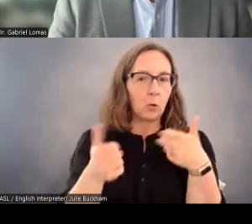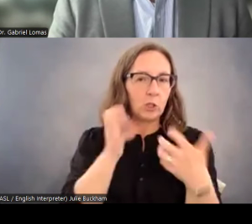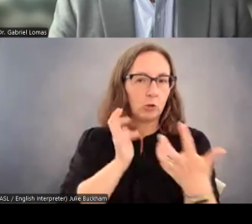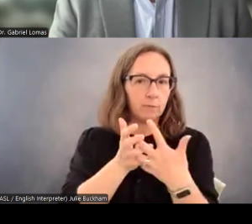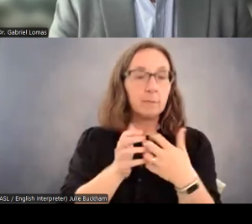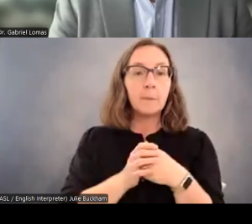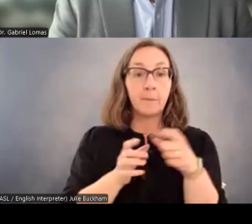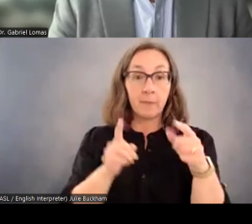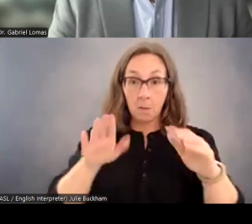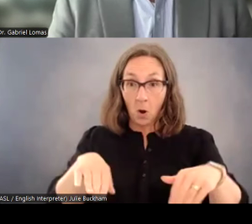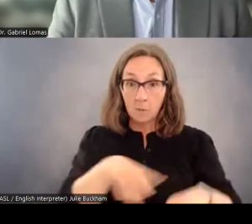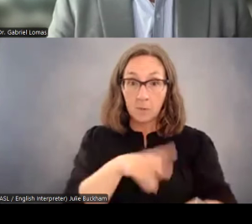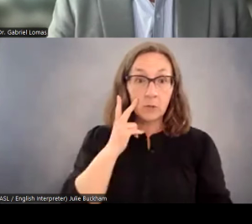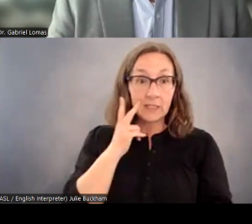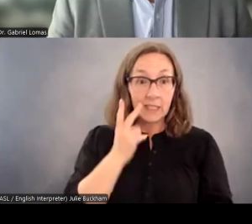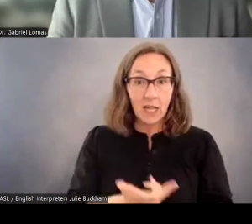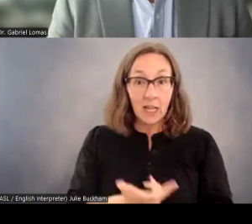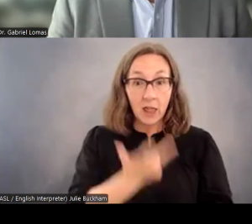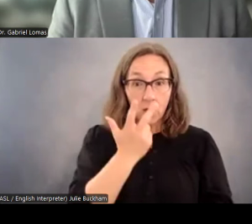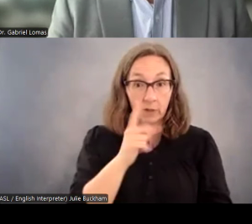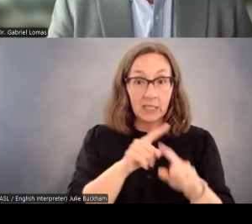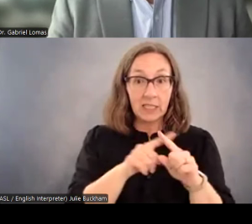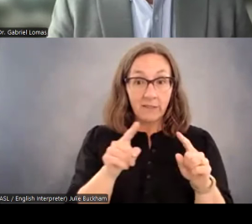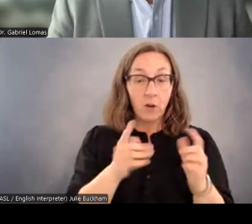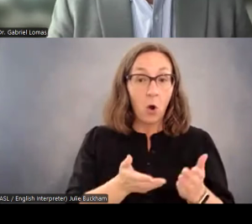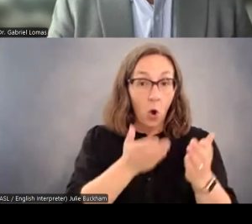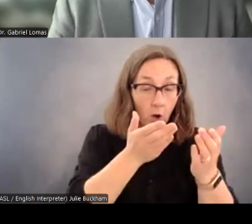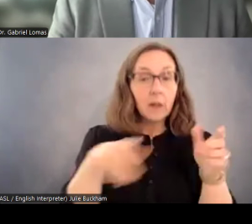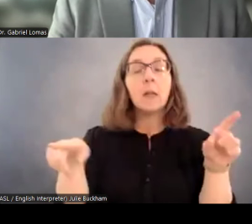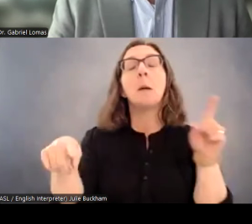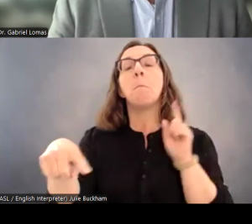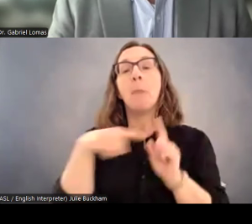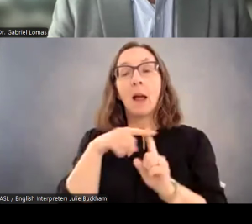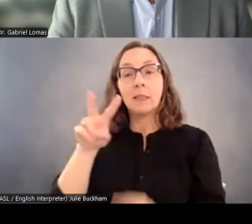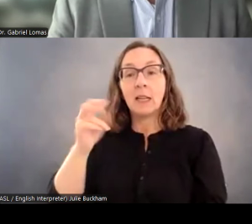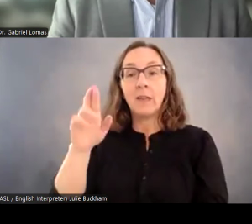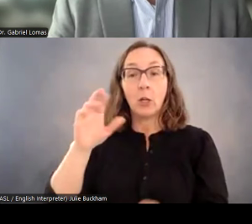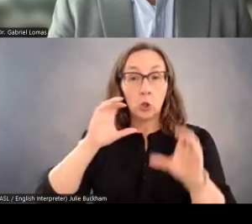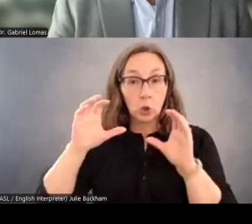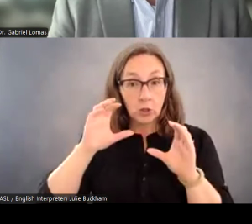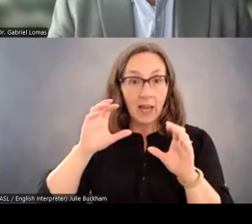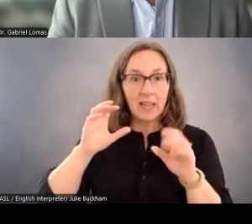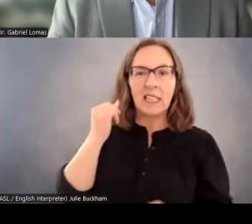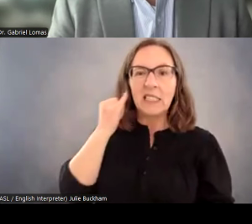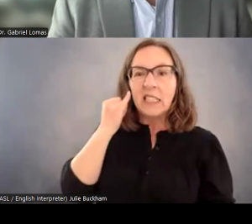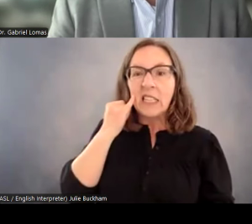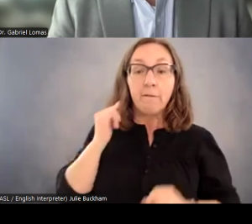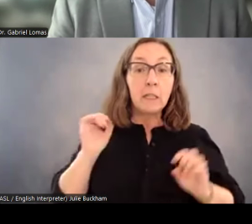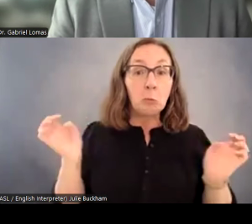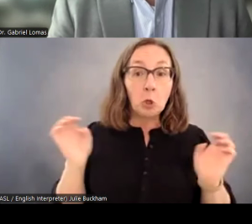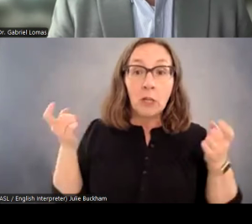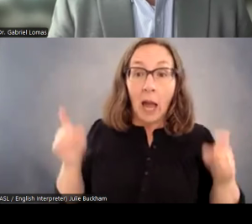cards offered, as well as visor communication and an in case of emergency card